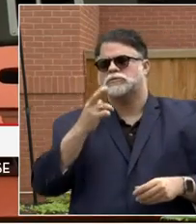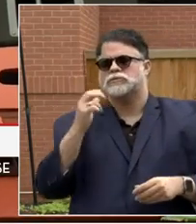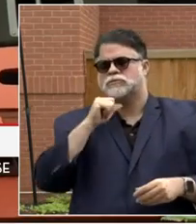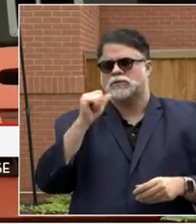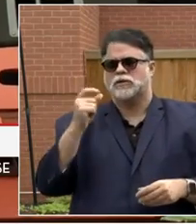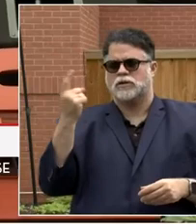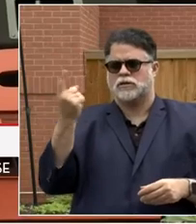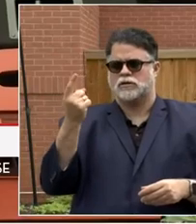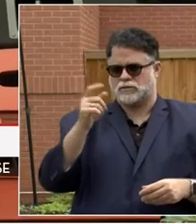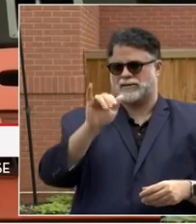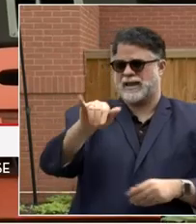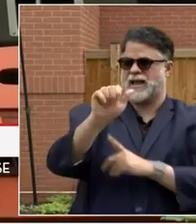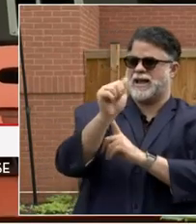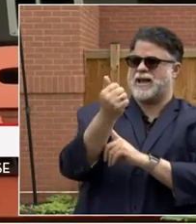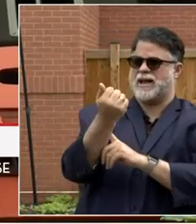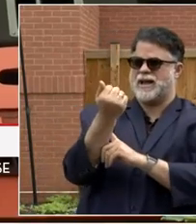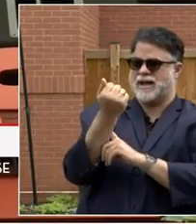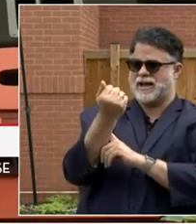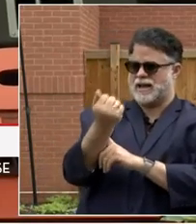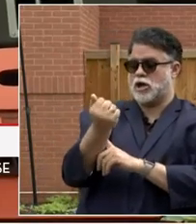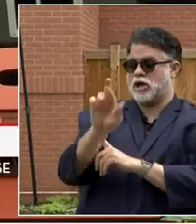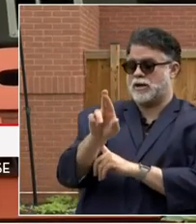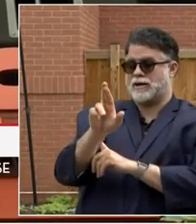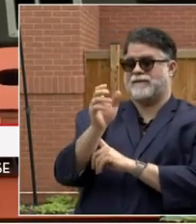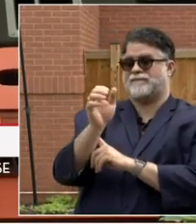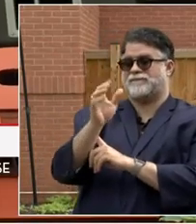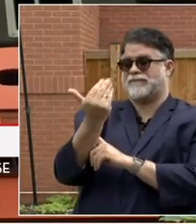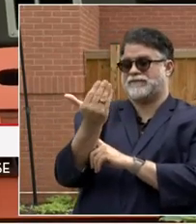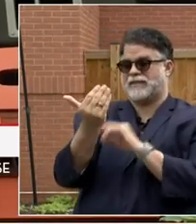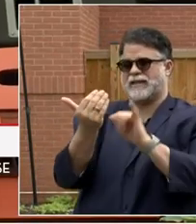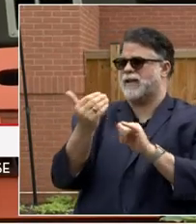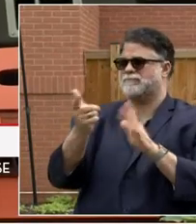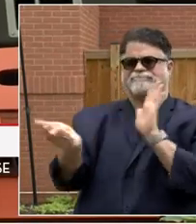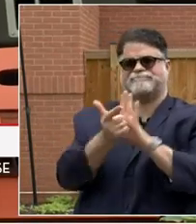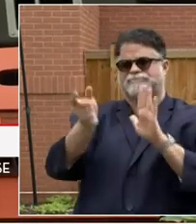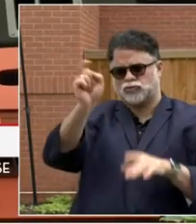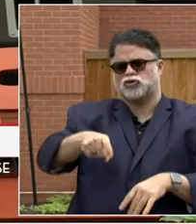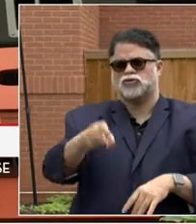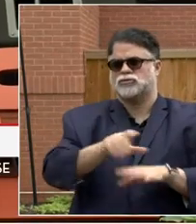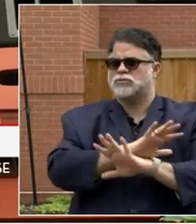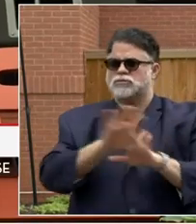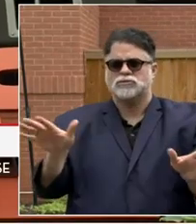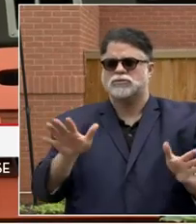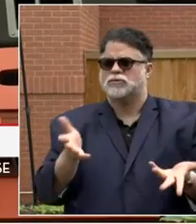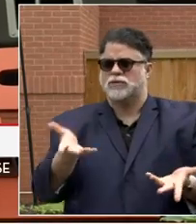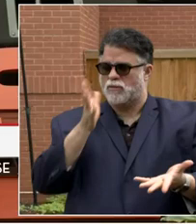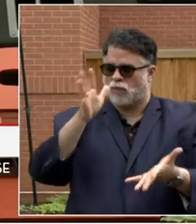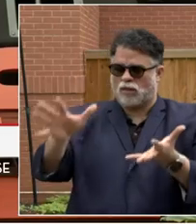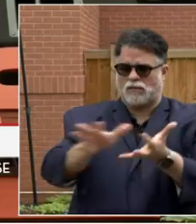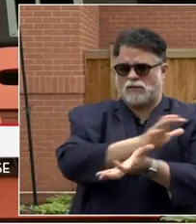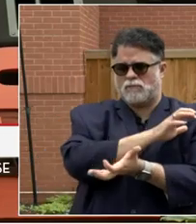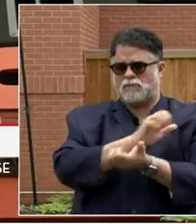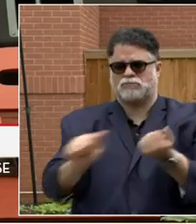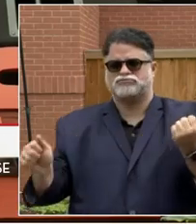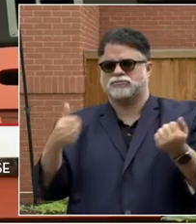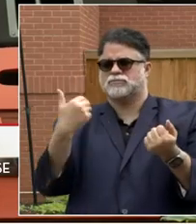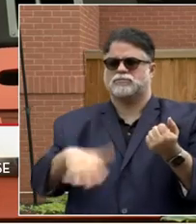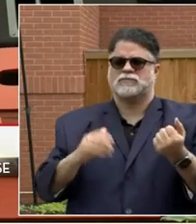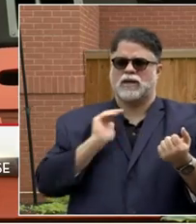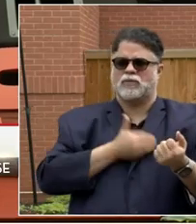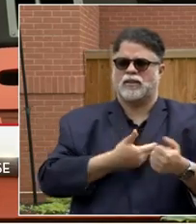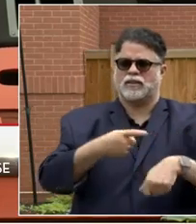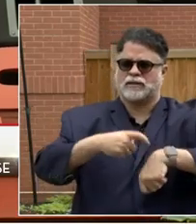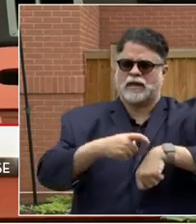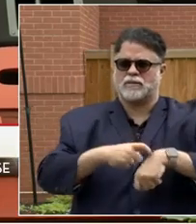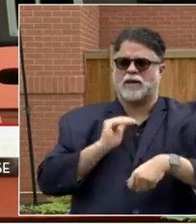ban AR-15s, period. The amount of destruction that they can create in relatively short time is unconscionable.